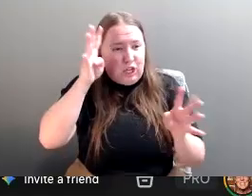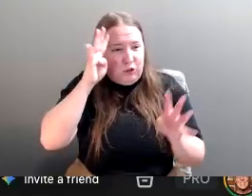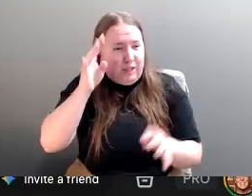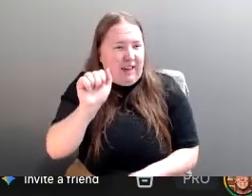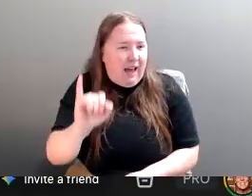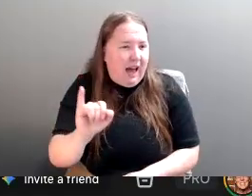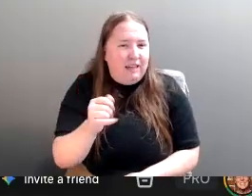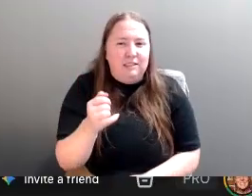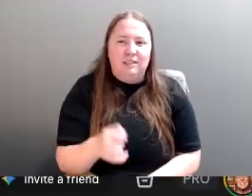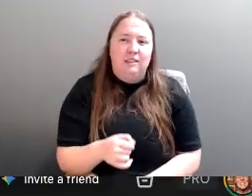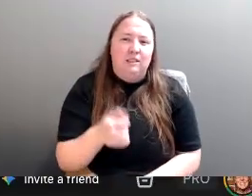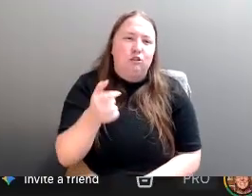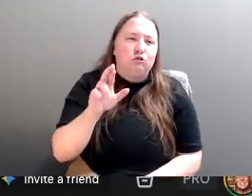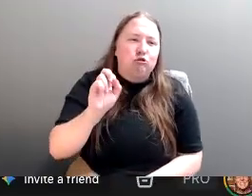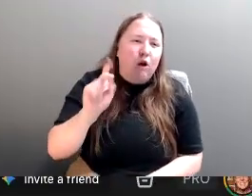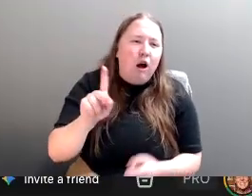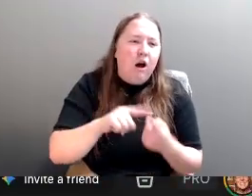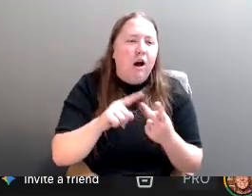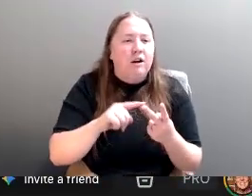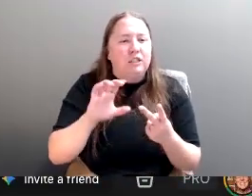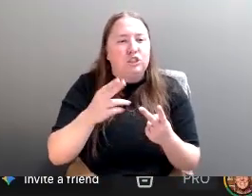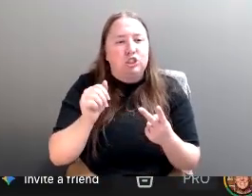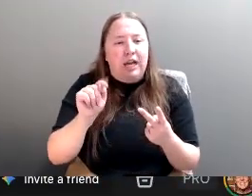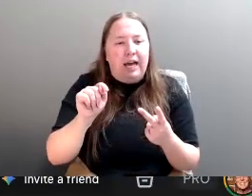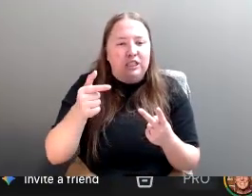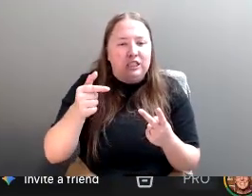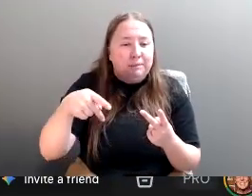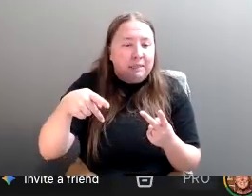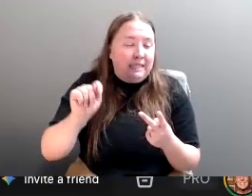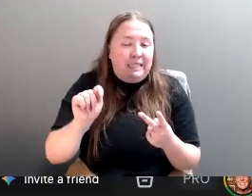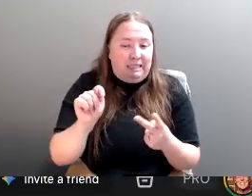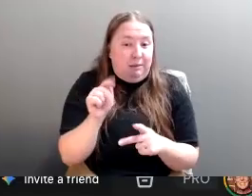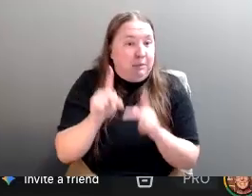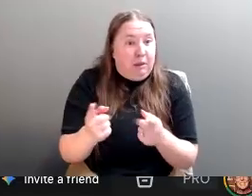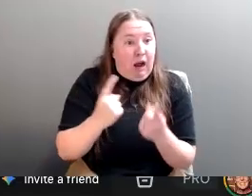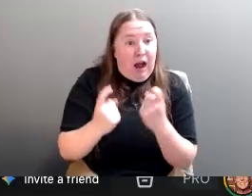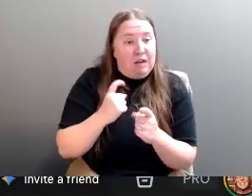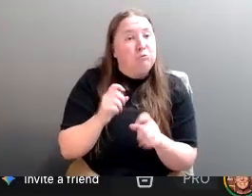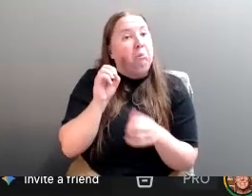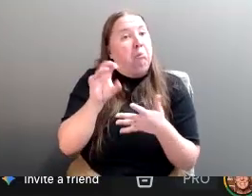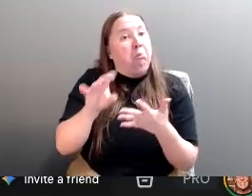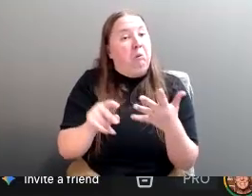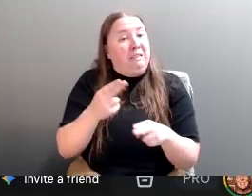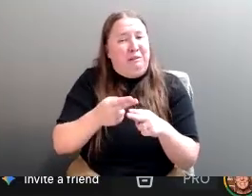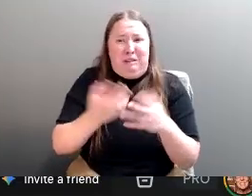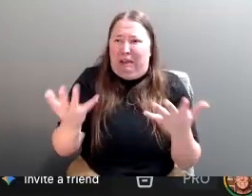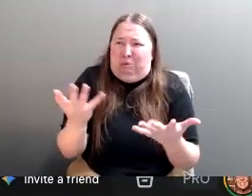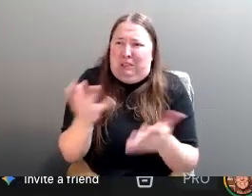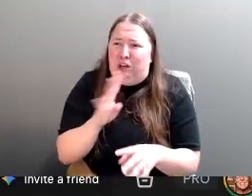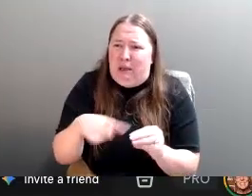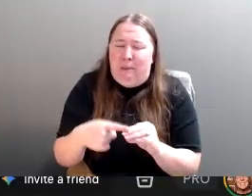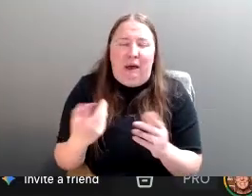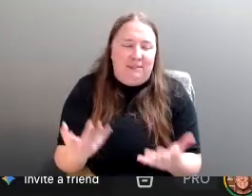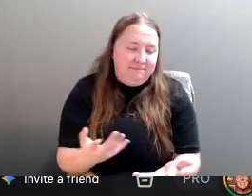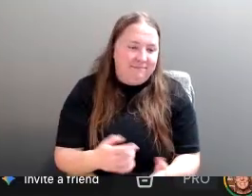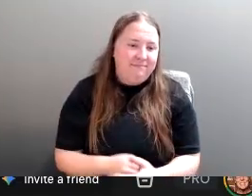the Chat GPT, right? Sure. Because people are just asking, because we're throwing out names and they're like, what are you guys talking about,